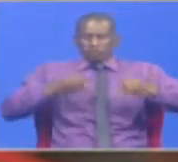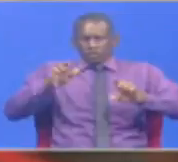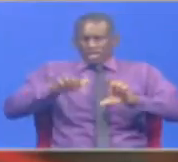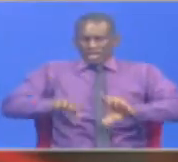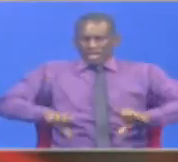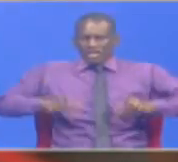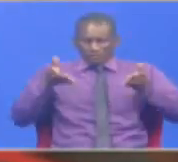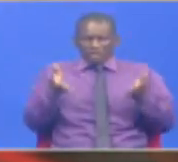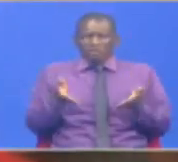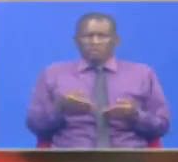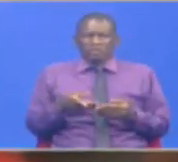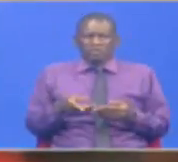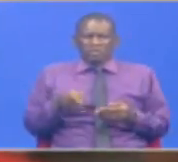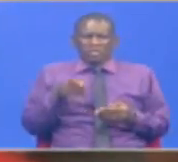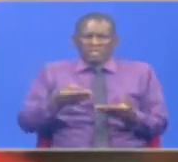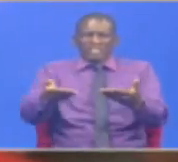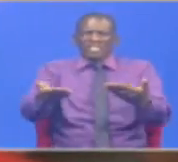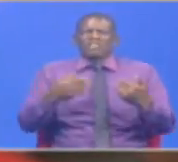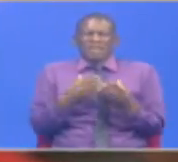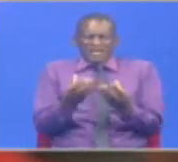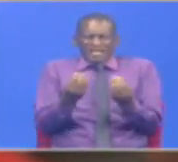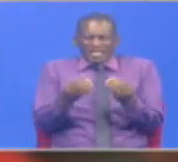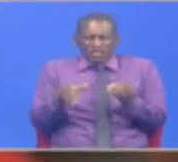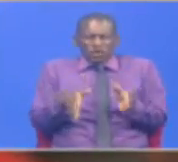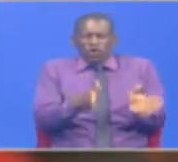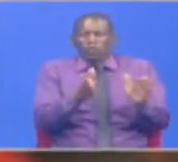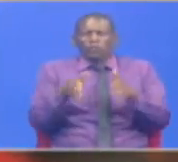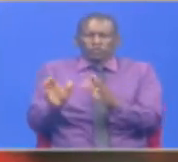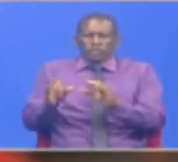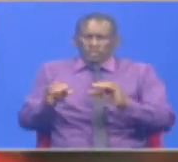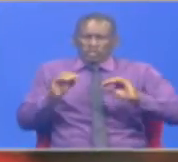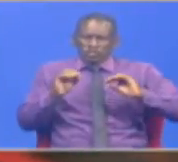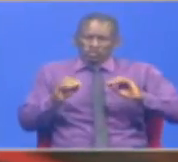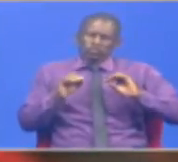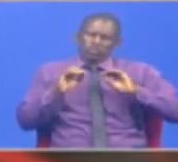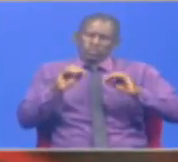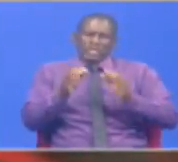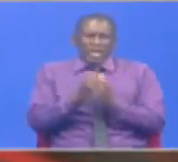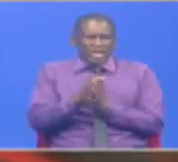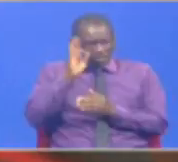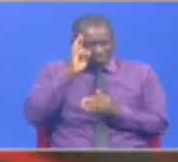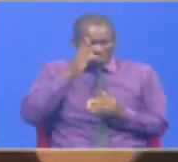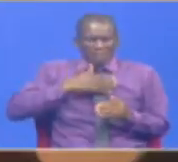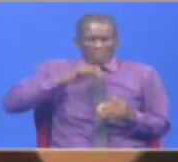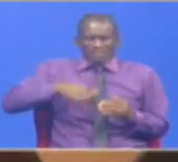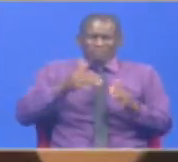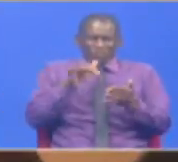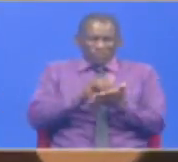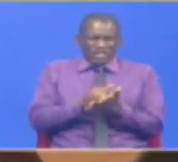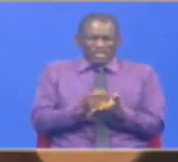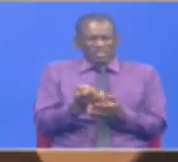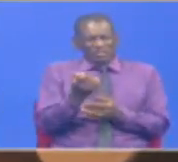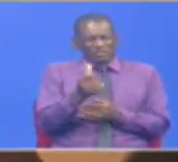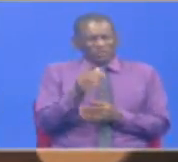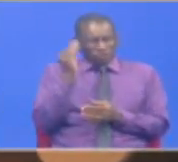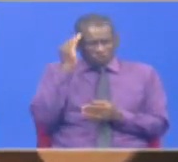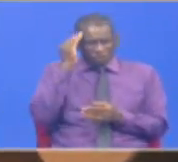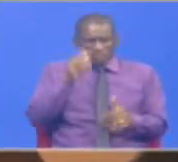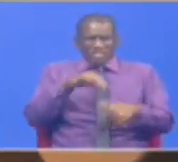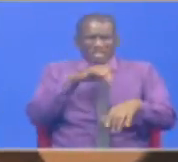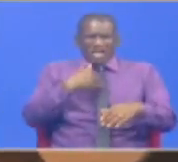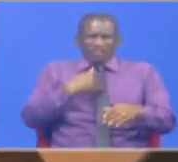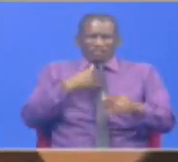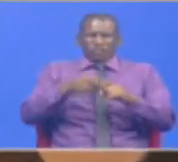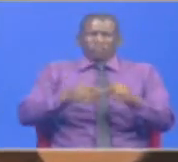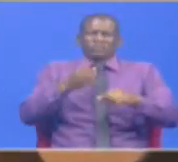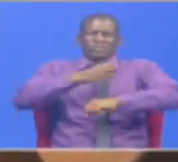It gave me an easy opportunity to train and remind myself about that. With the small knowledge I had acquired in high school, I tried